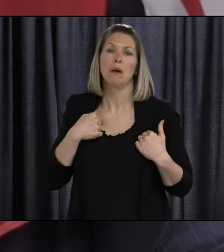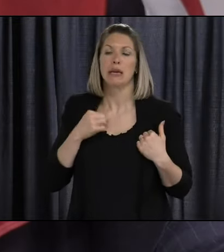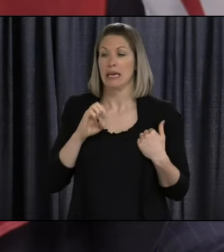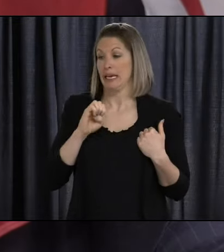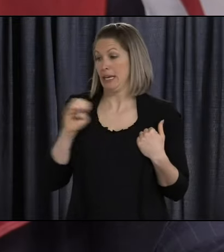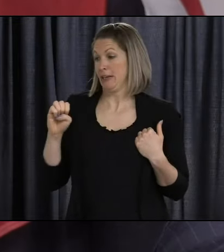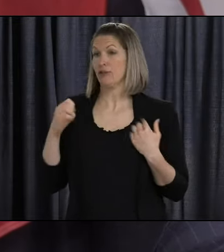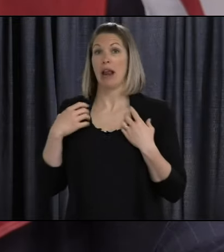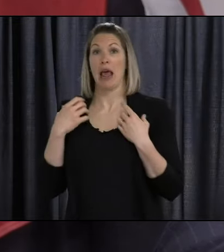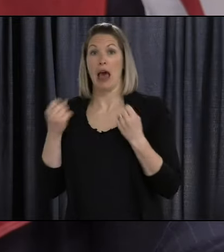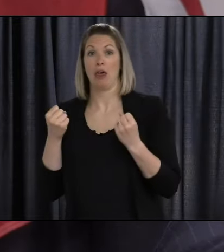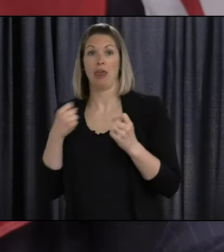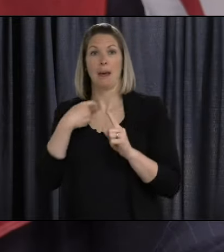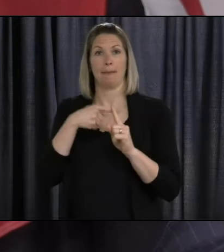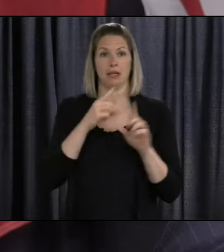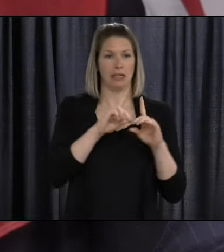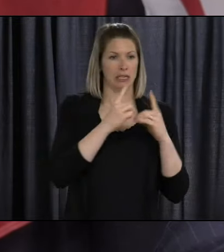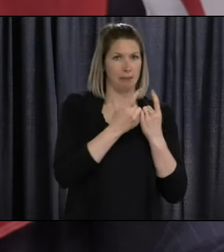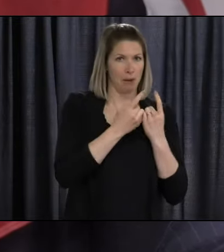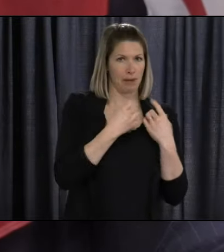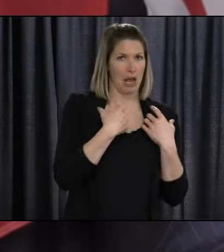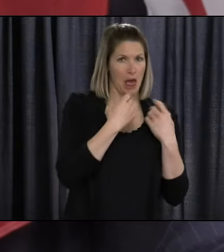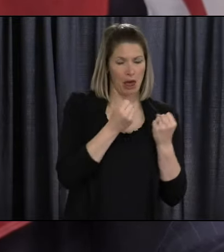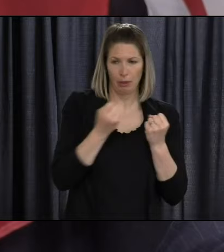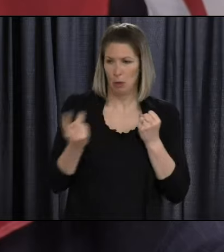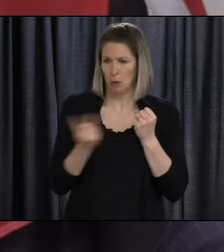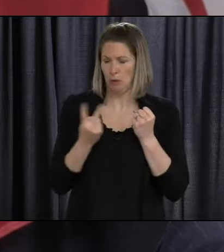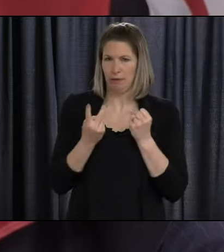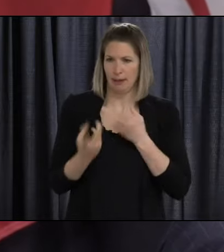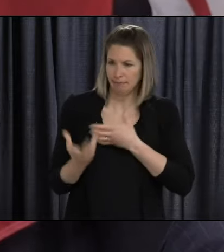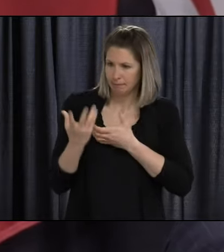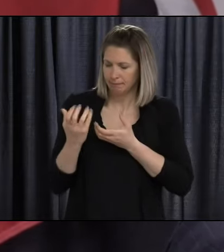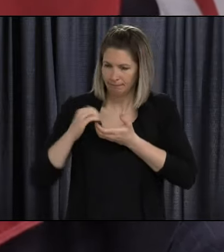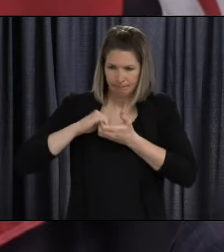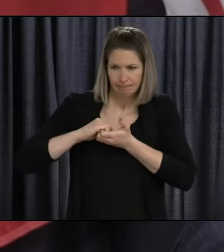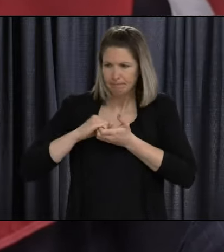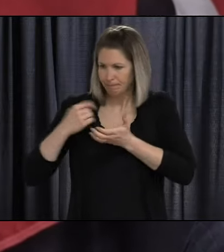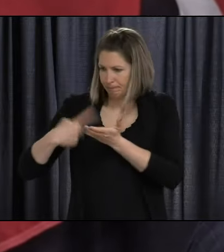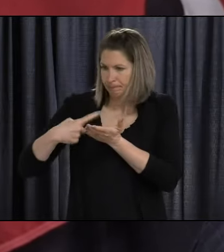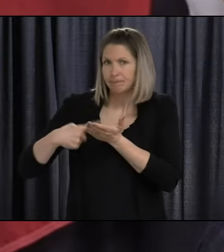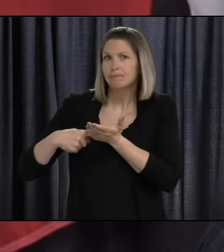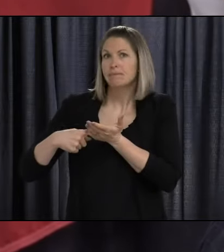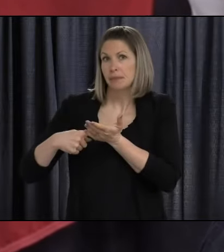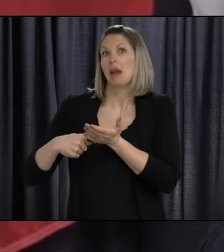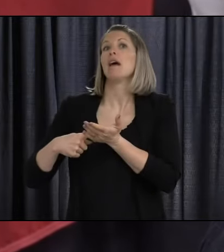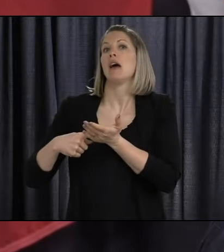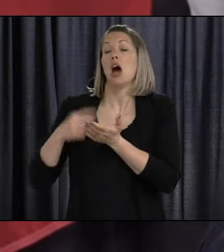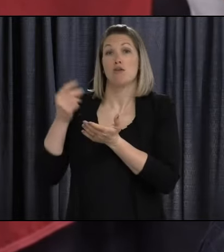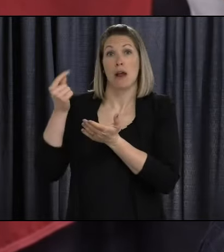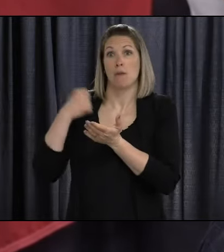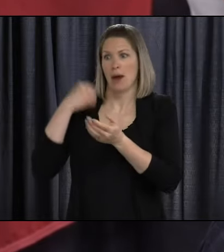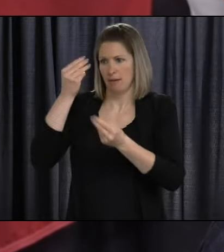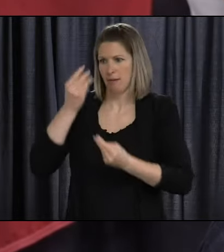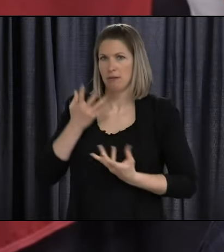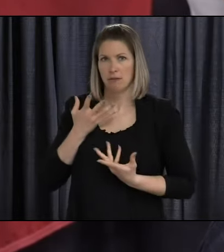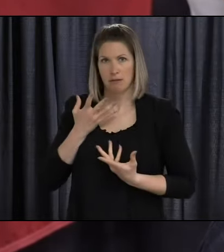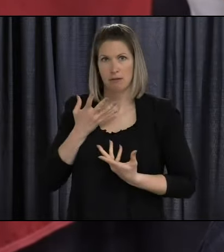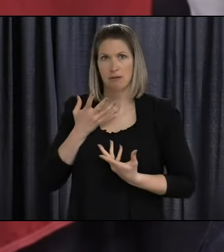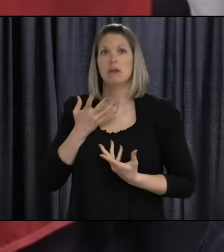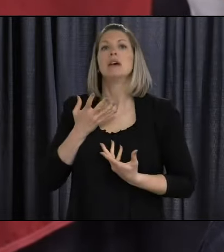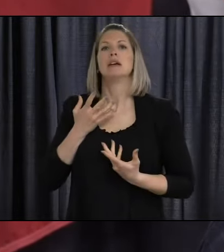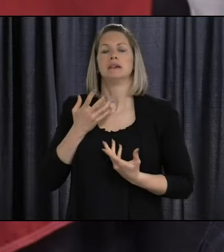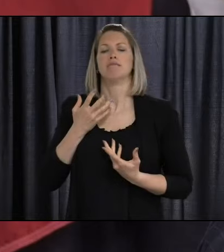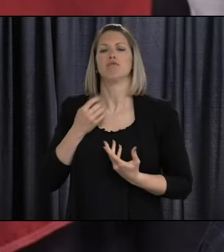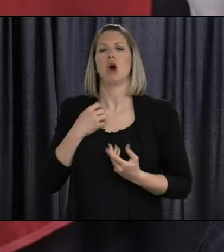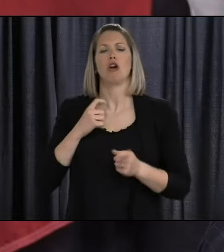Authority, and at the point when we became aware of this, of course, we were. I know there were calls made to Eastern Health then. So it's important,